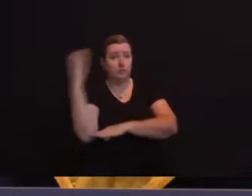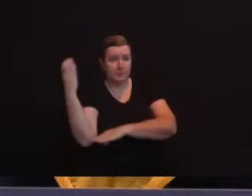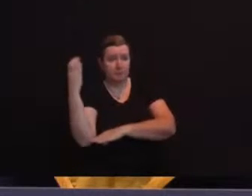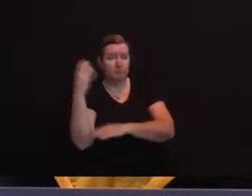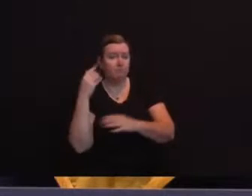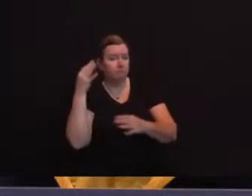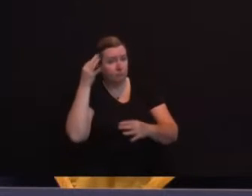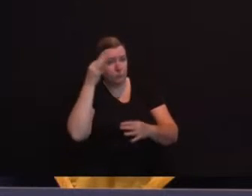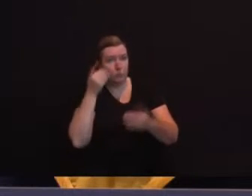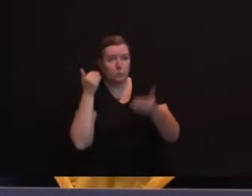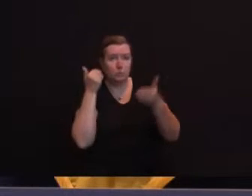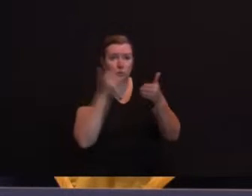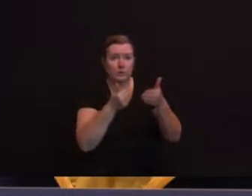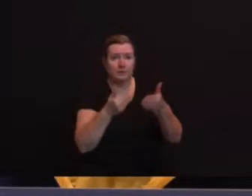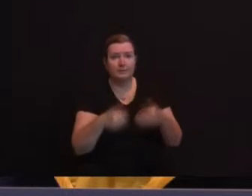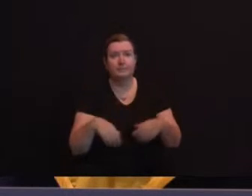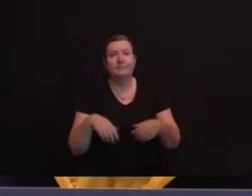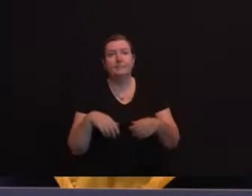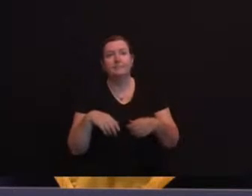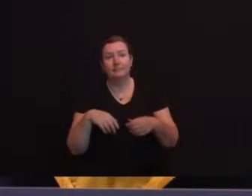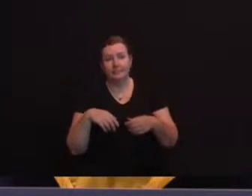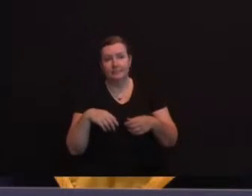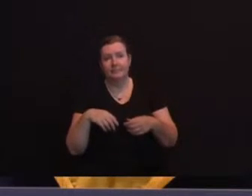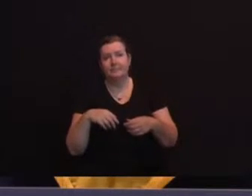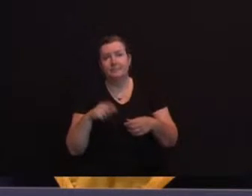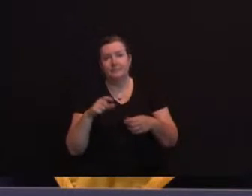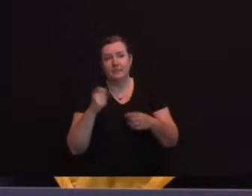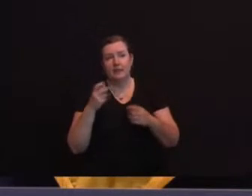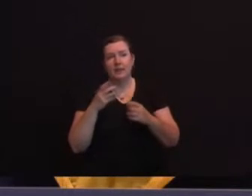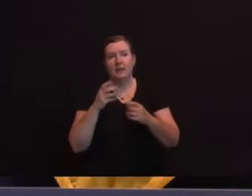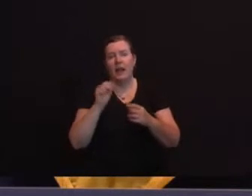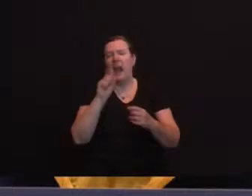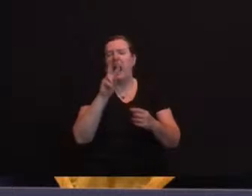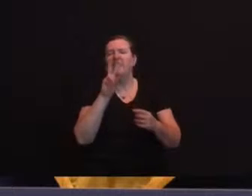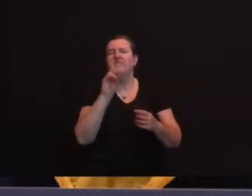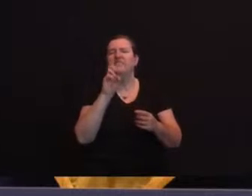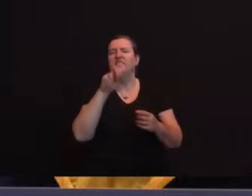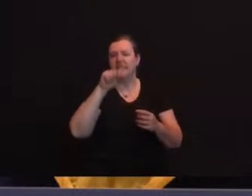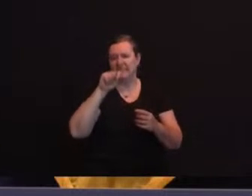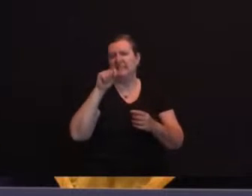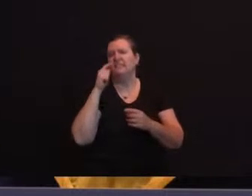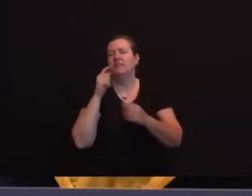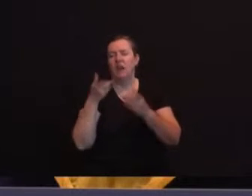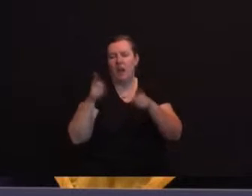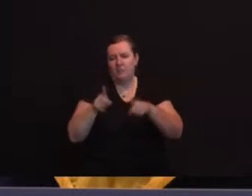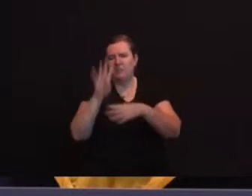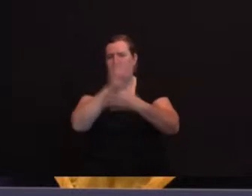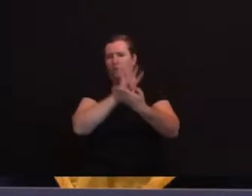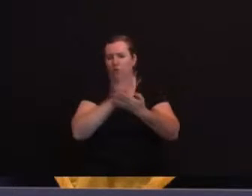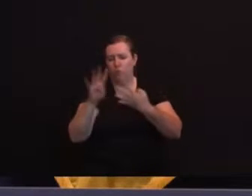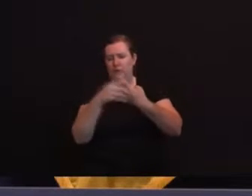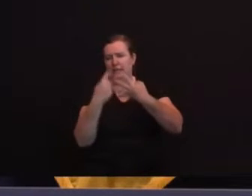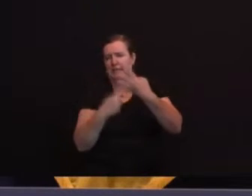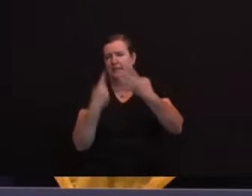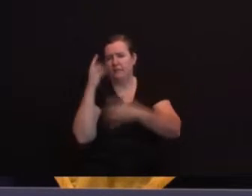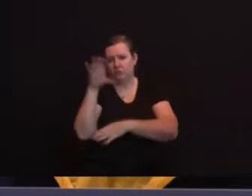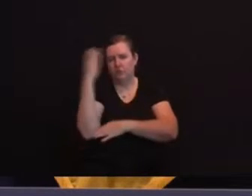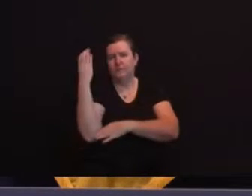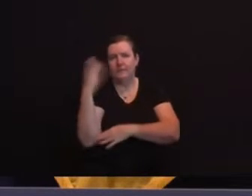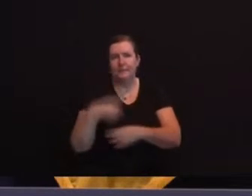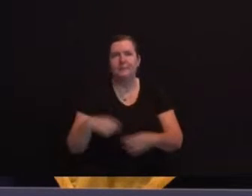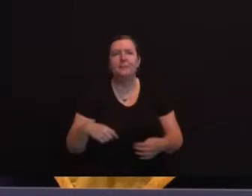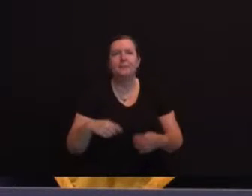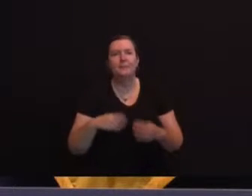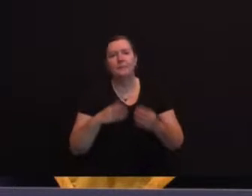obviously preceding Christmas in the Christian faith. We got to make sure that we both preserve the right to worship, but do it the right way